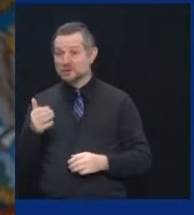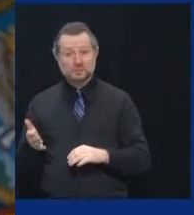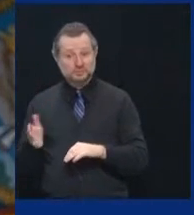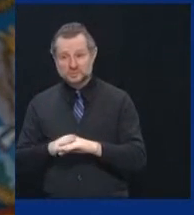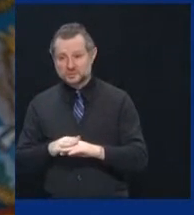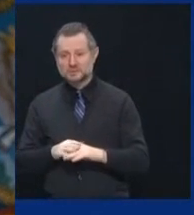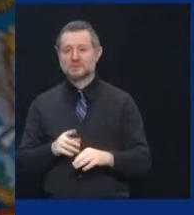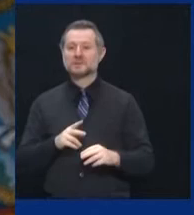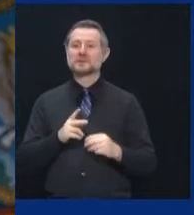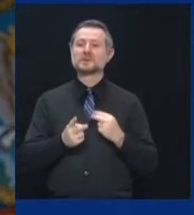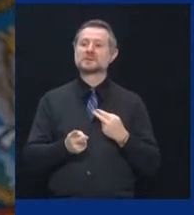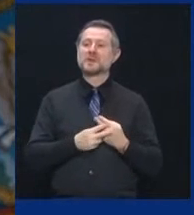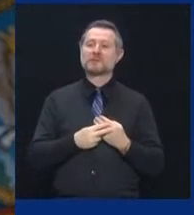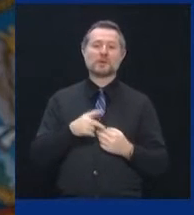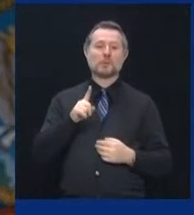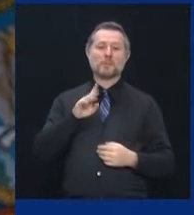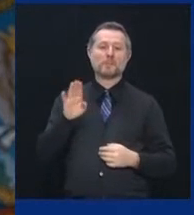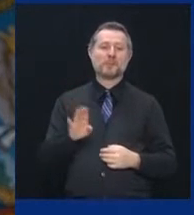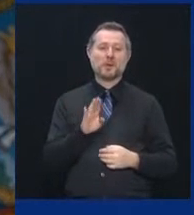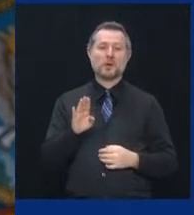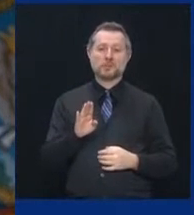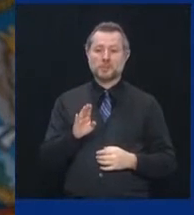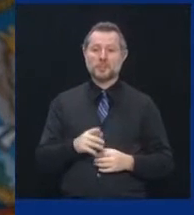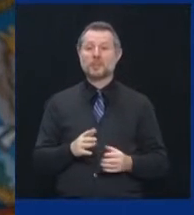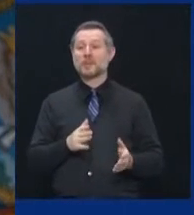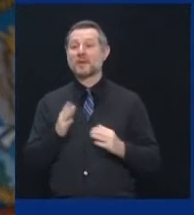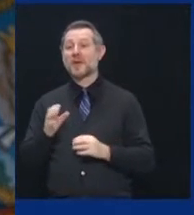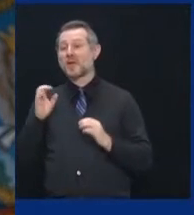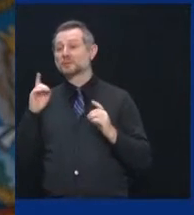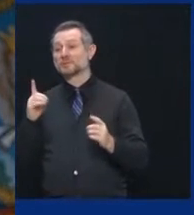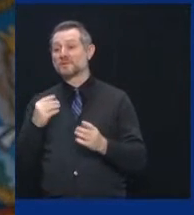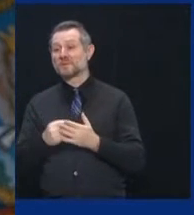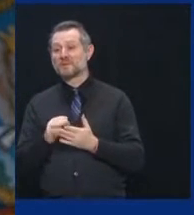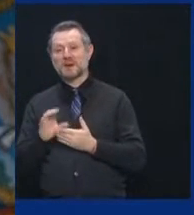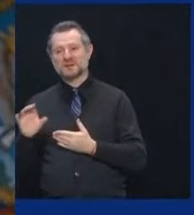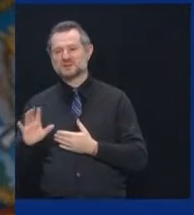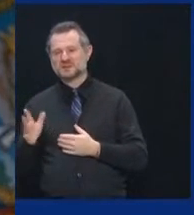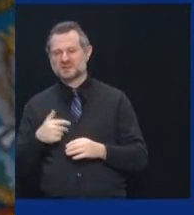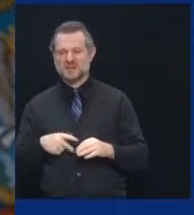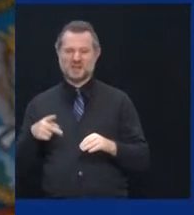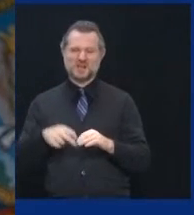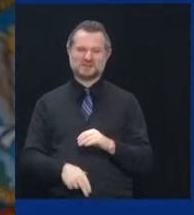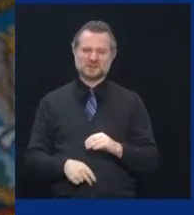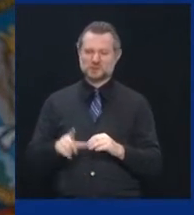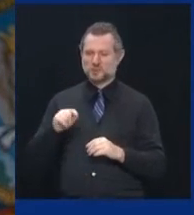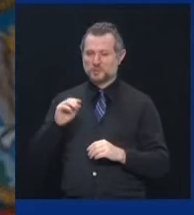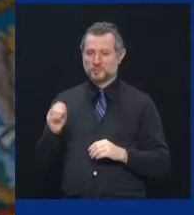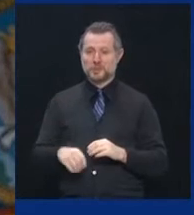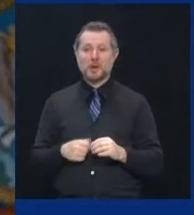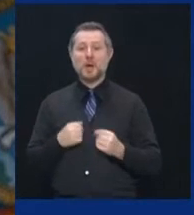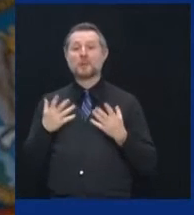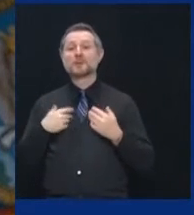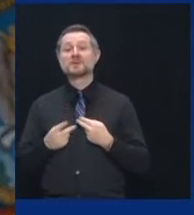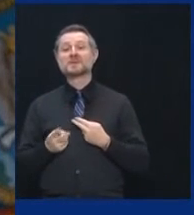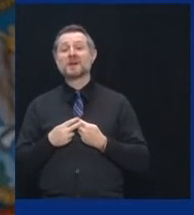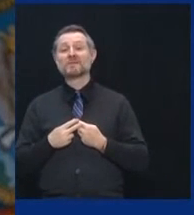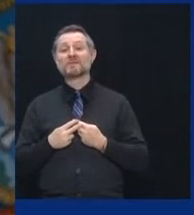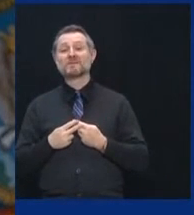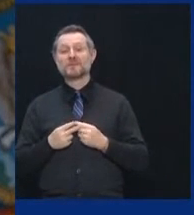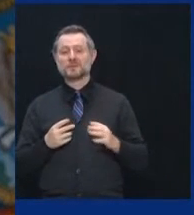billion. If we cut education funding for our children 20%, we would